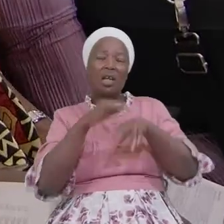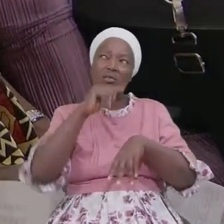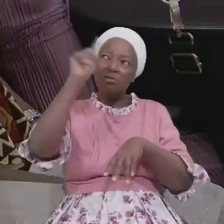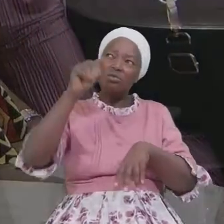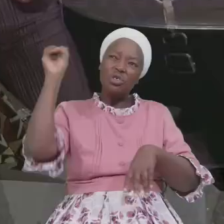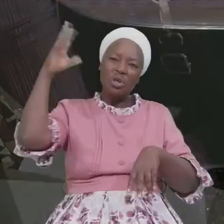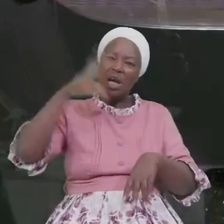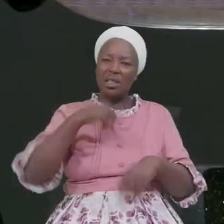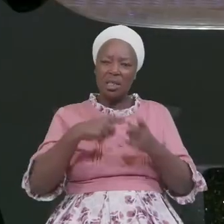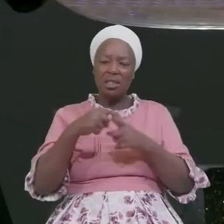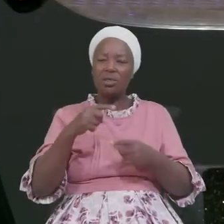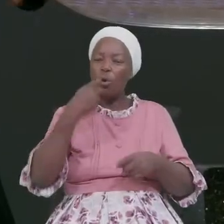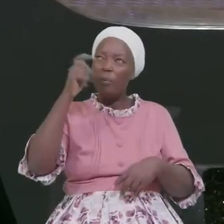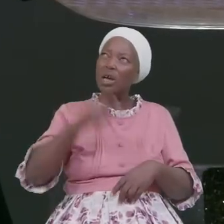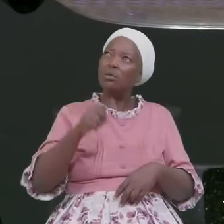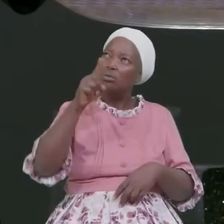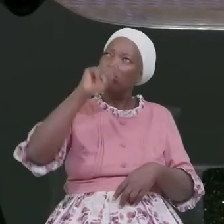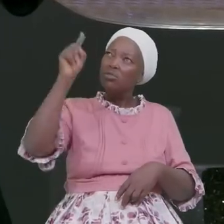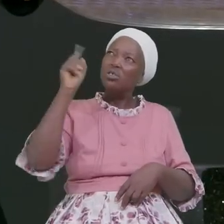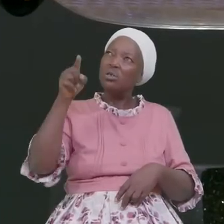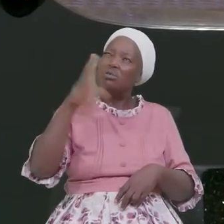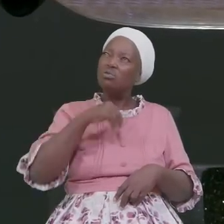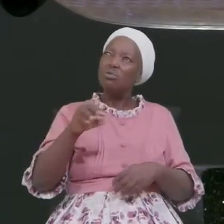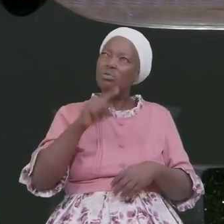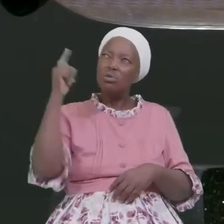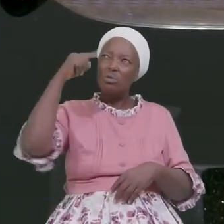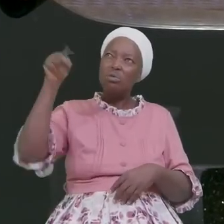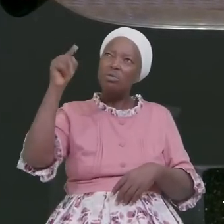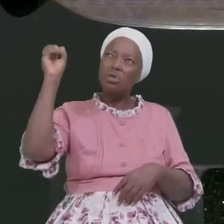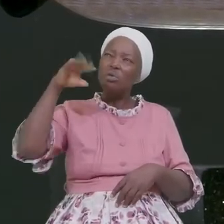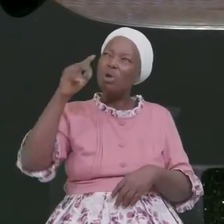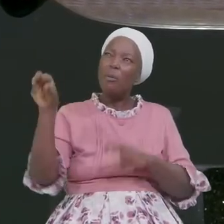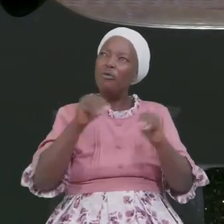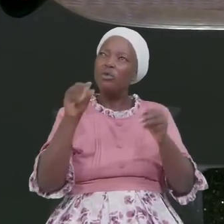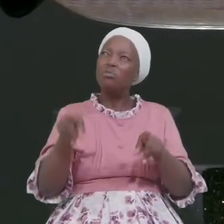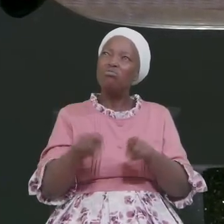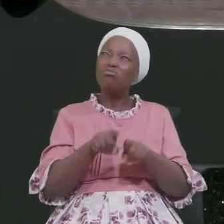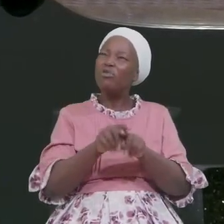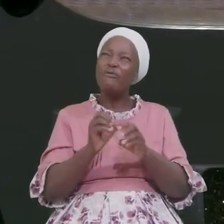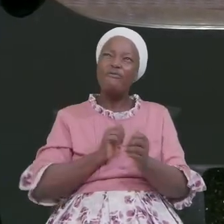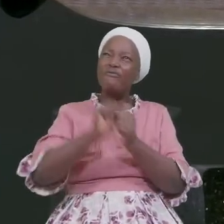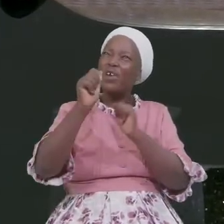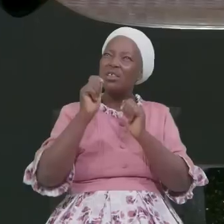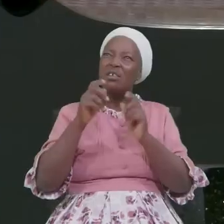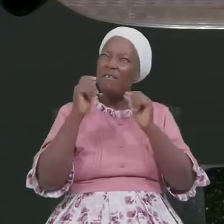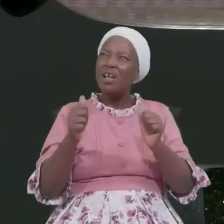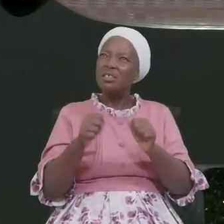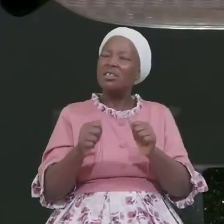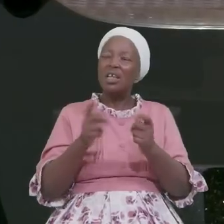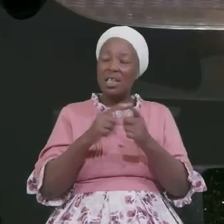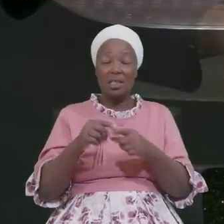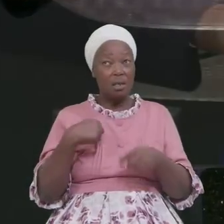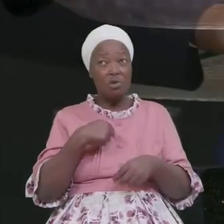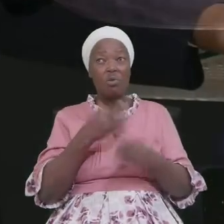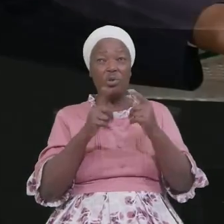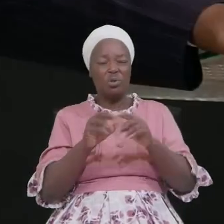say, "Sun, you're moving too fast, and you want to search any time, more time,